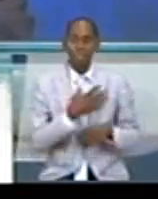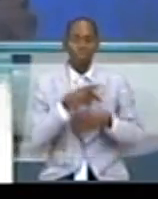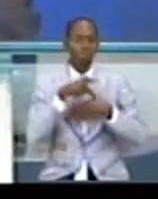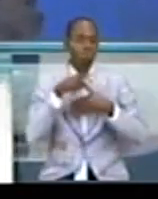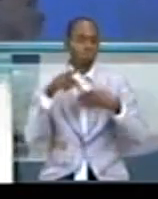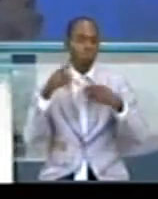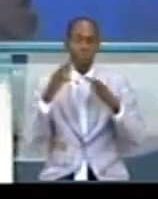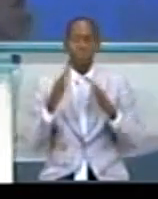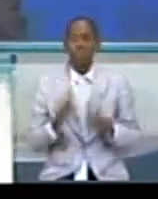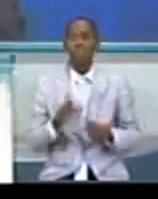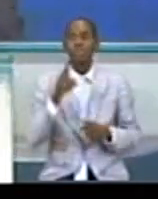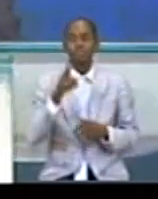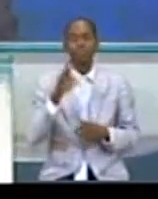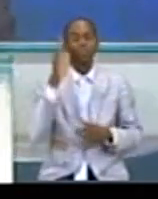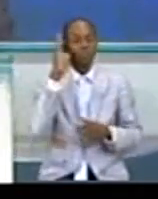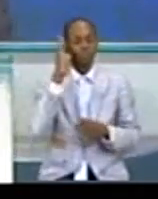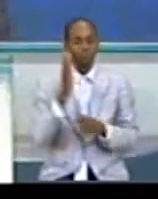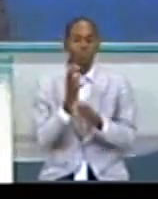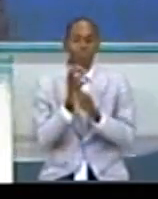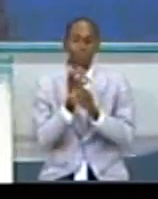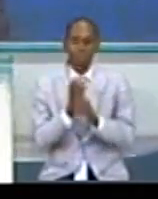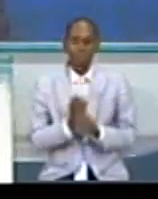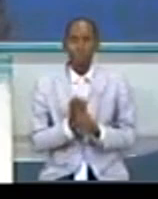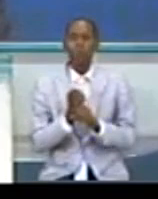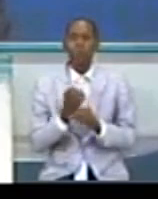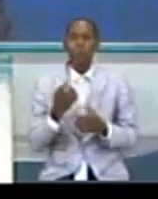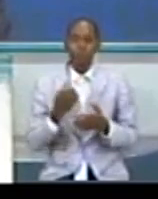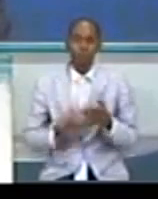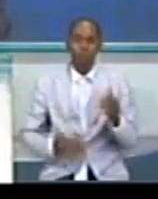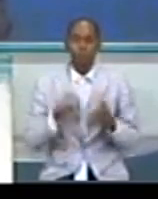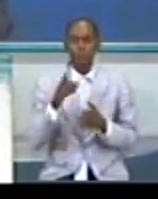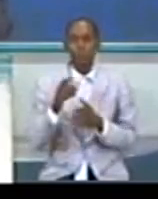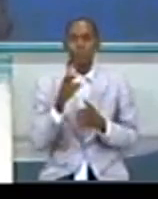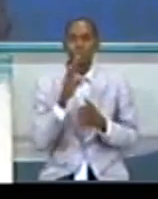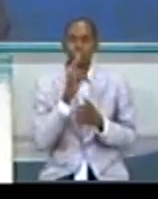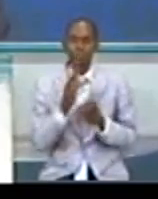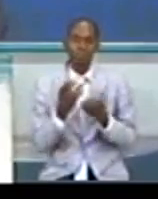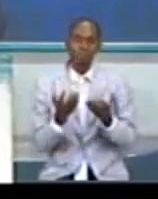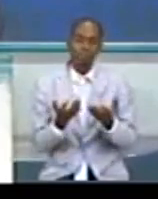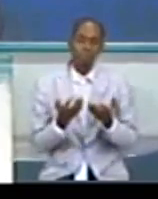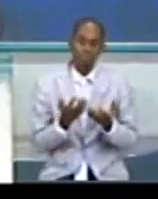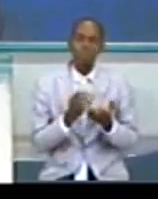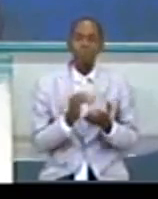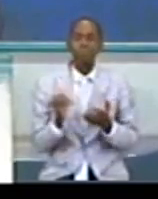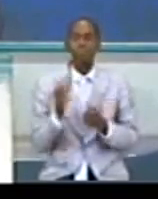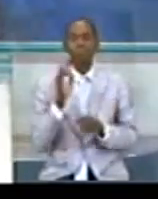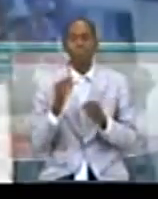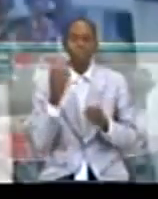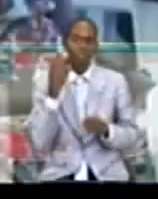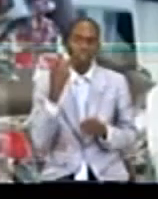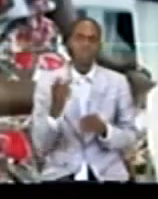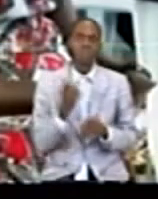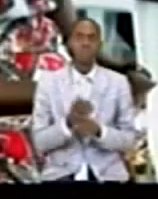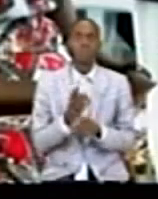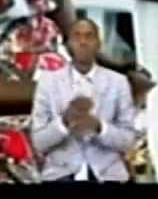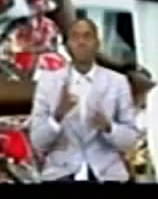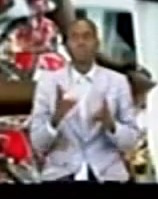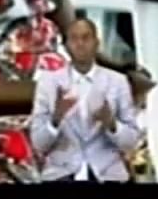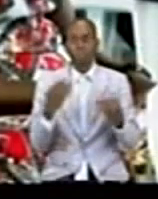professional, you will get what you are desiring if you see him arrive. Today I see